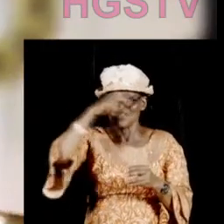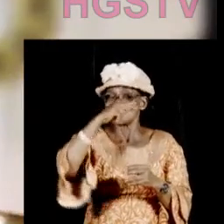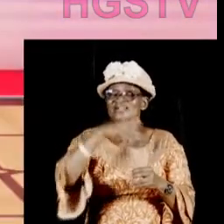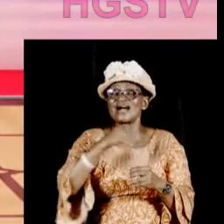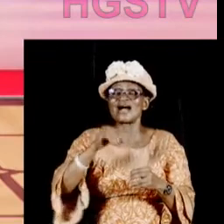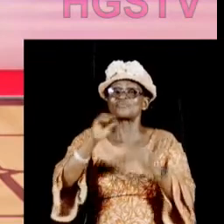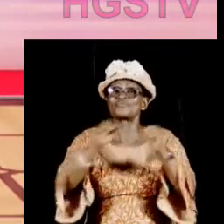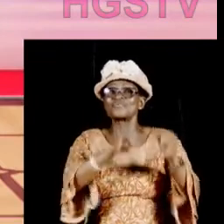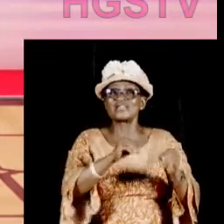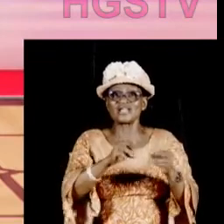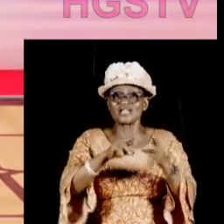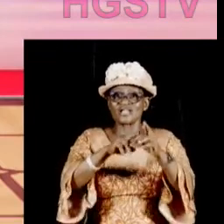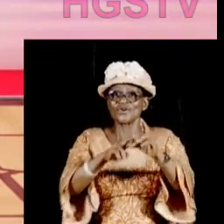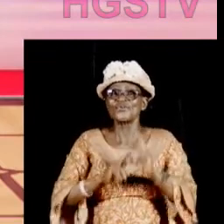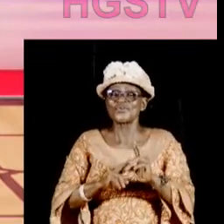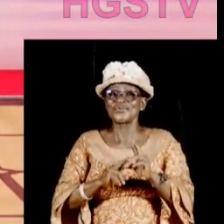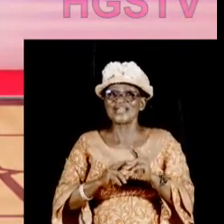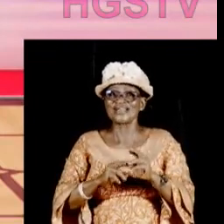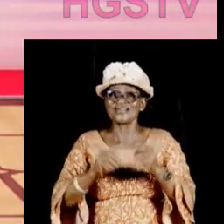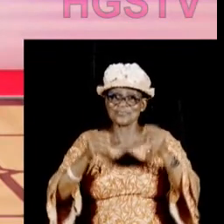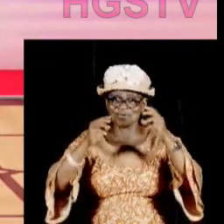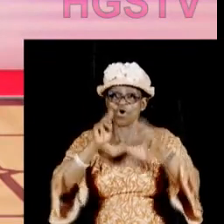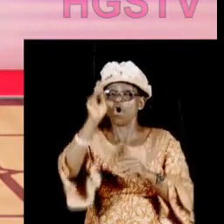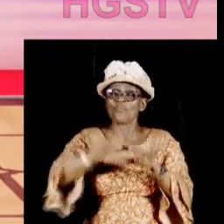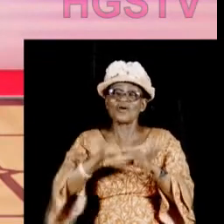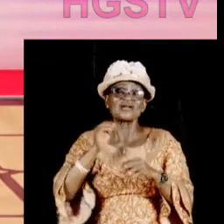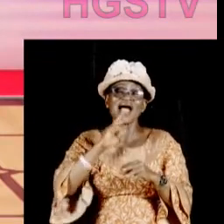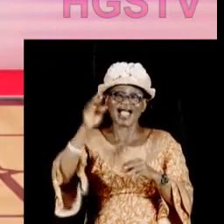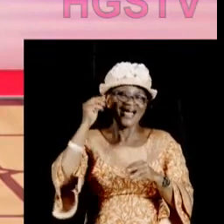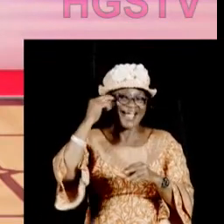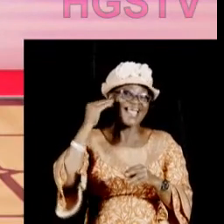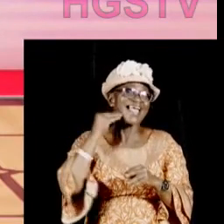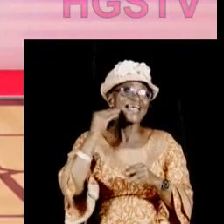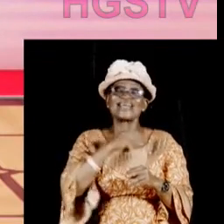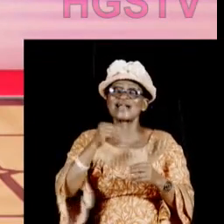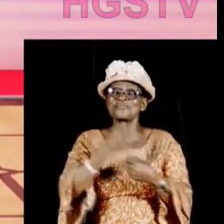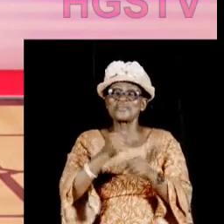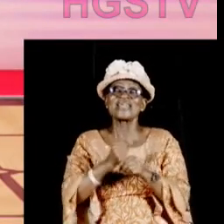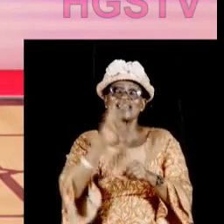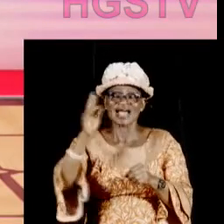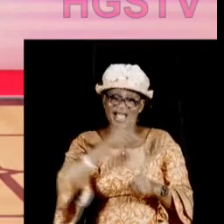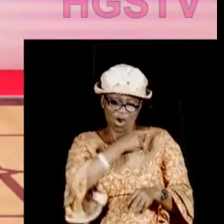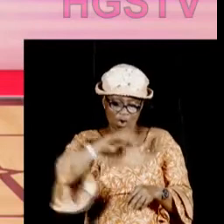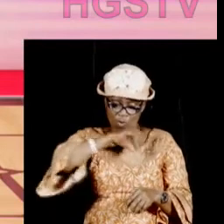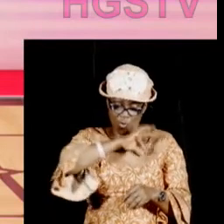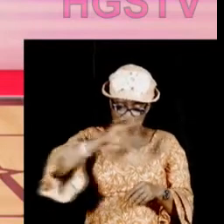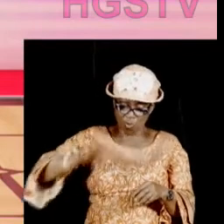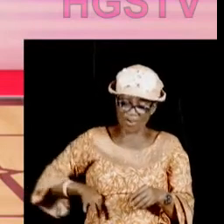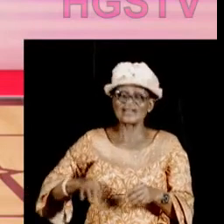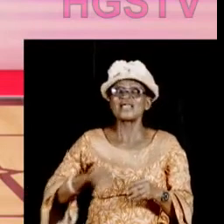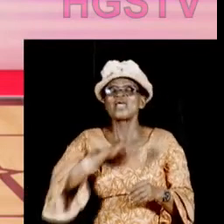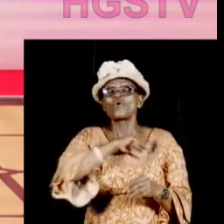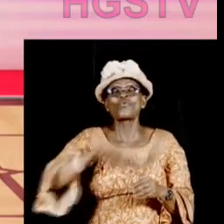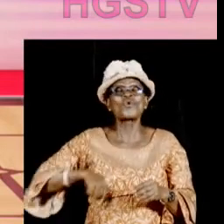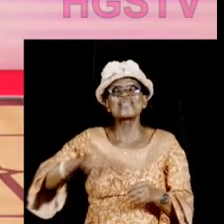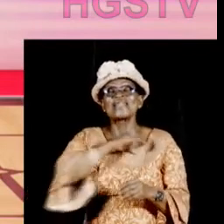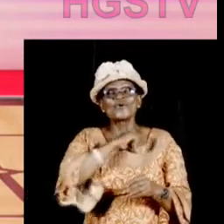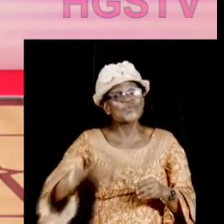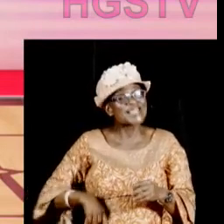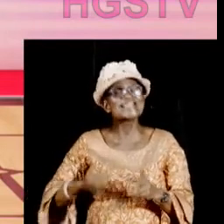head and made her queen instead of Vashti. And you ask, who is Esther becoming